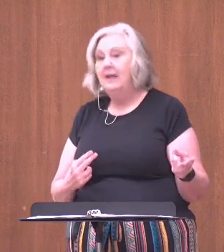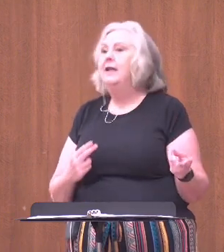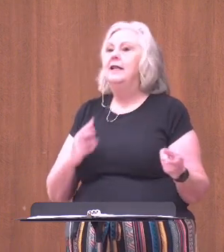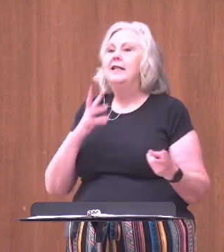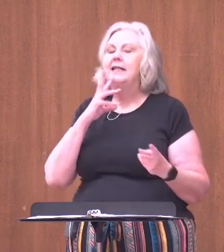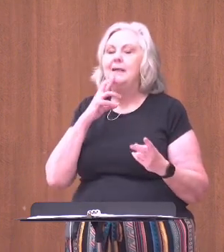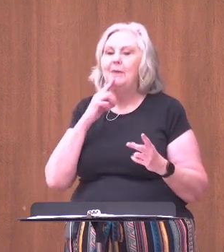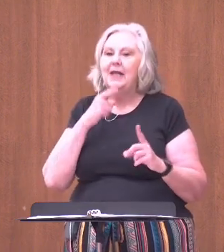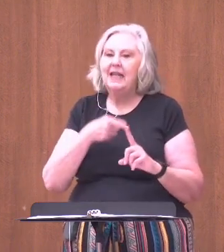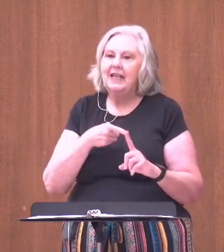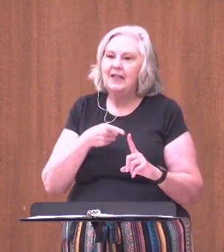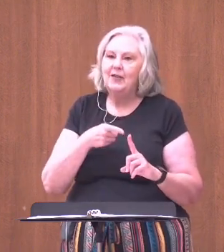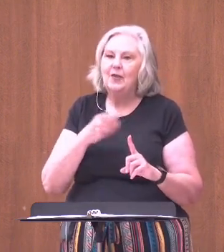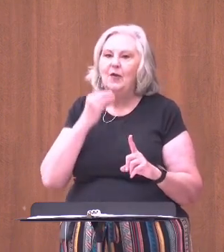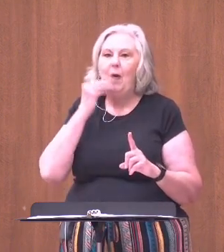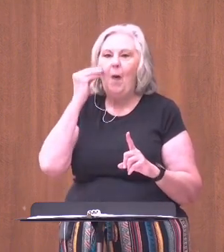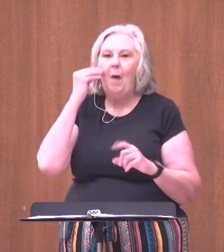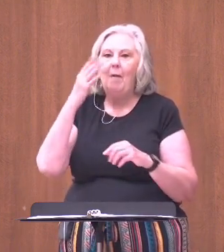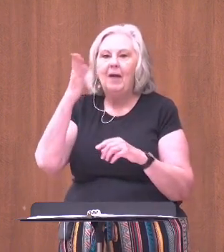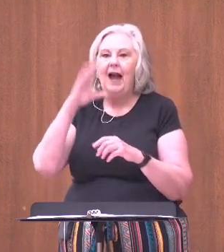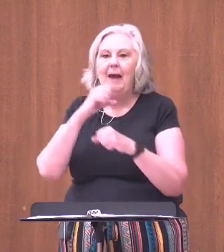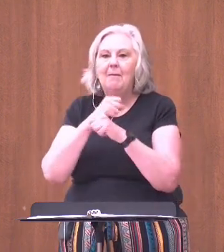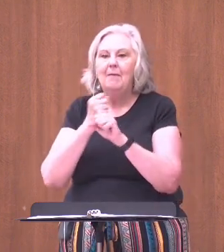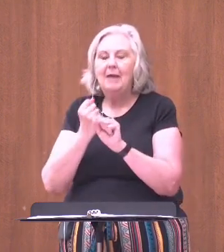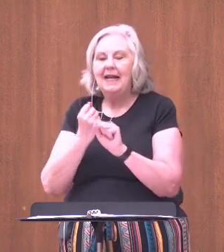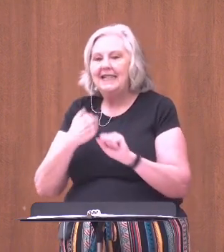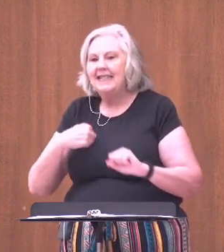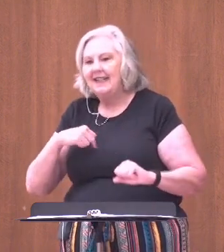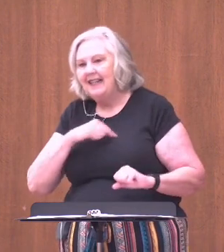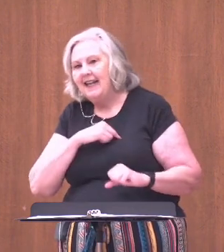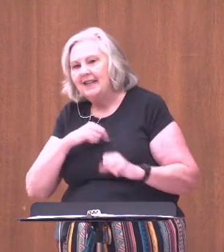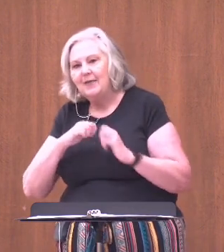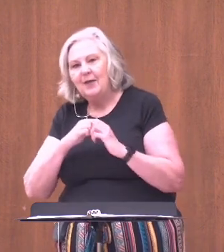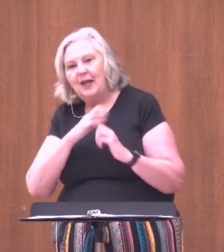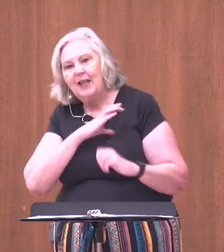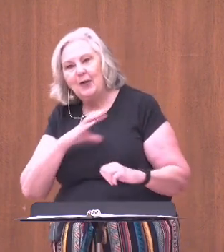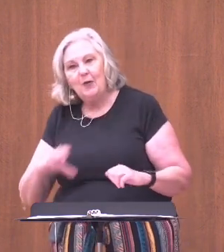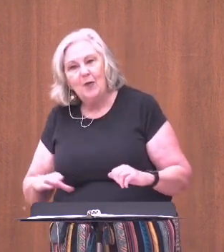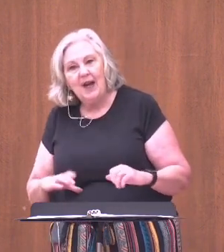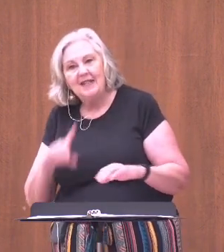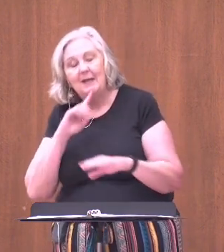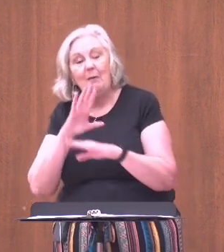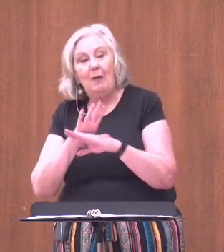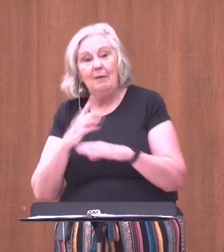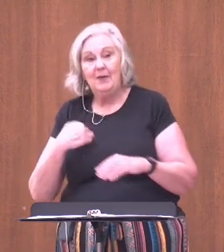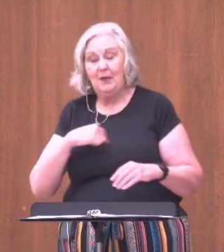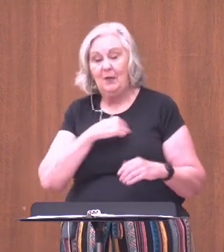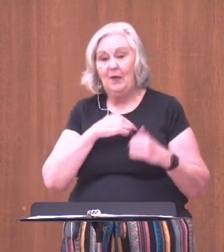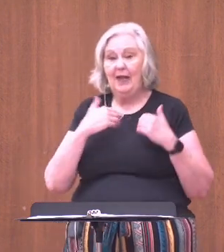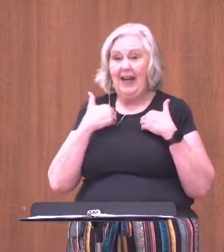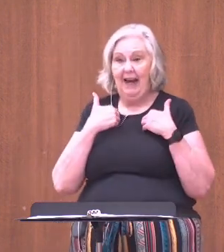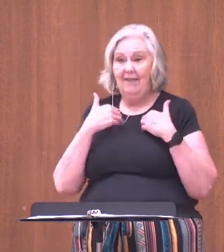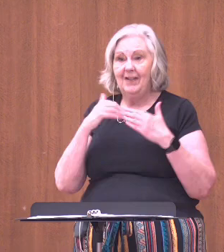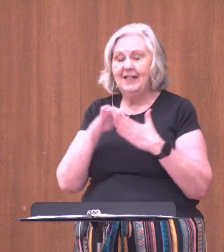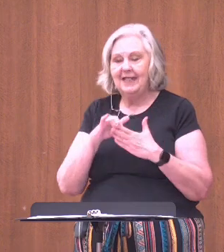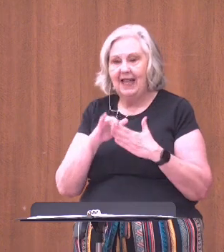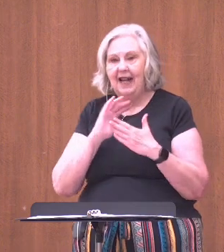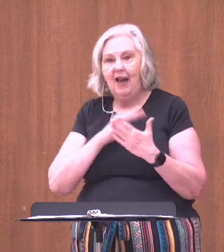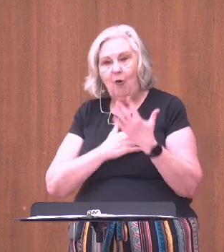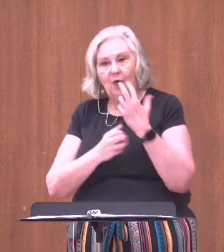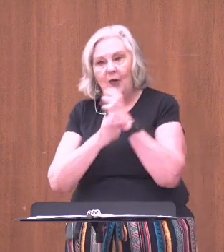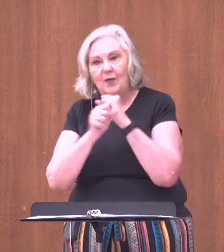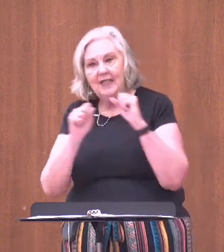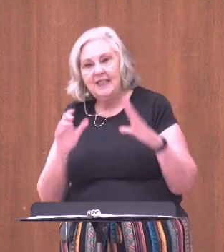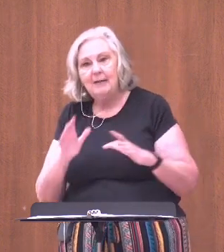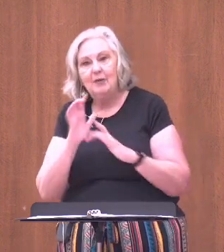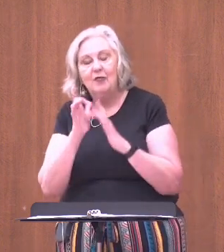to the home God makes for us in Christ. Of course, the promise we hold to is that our Redeemer,